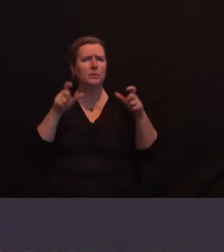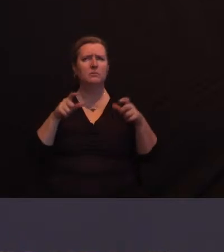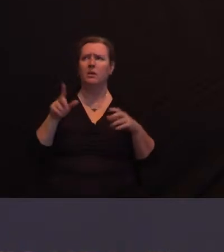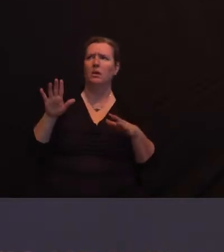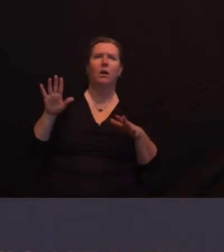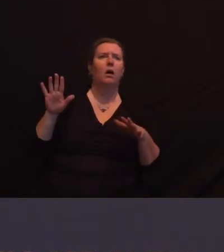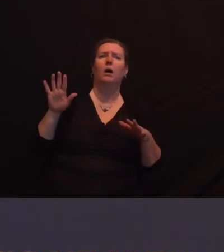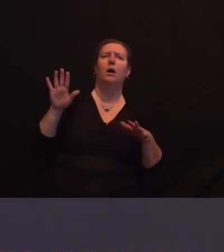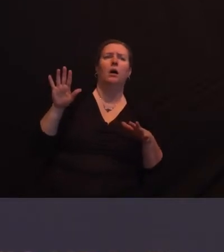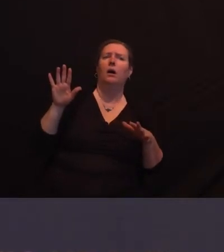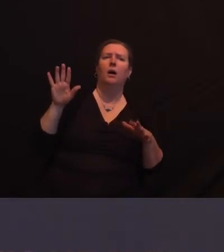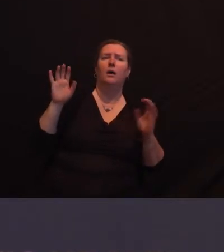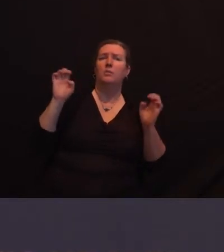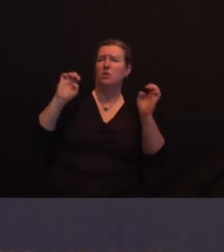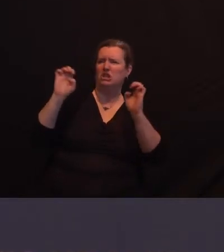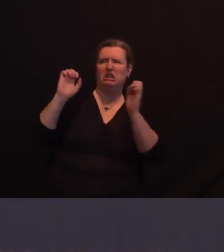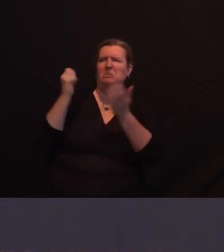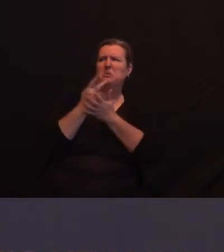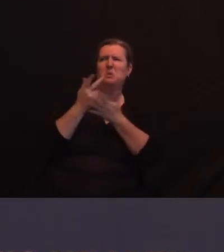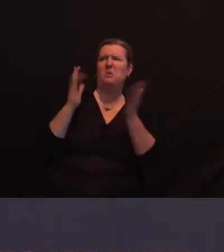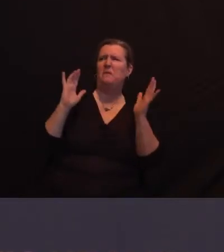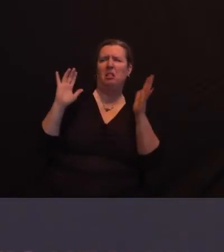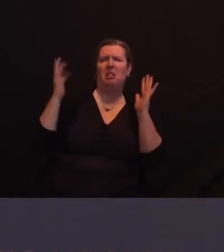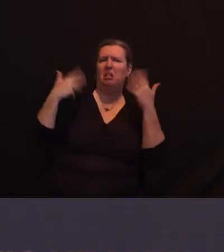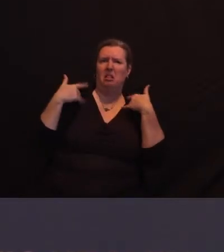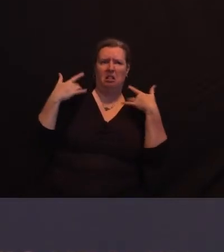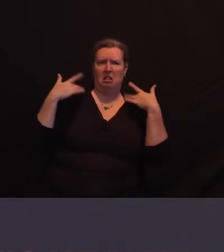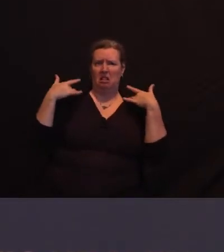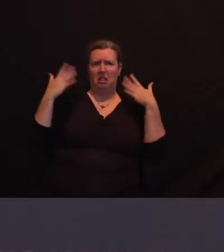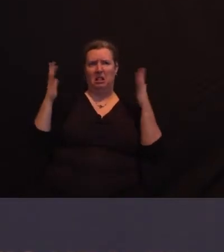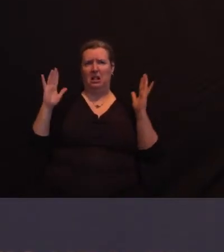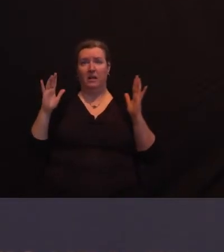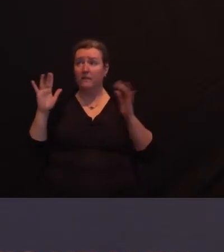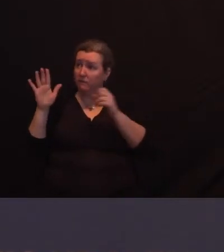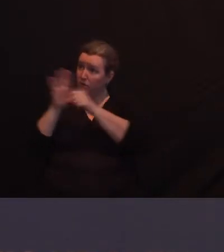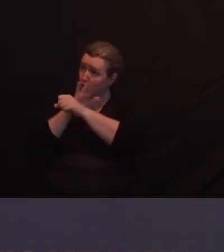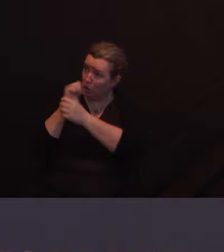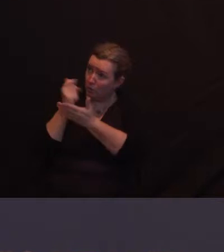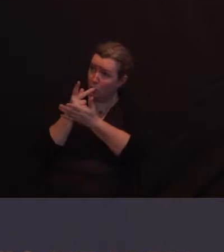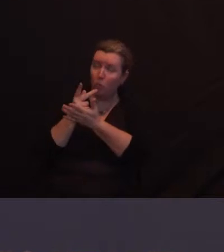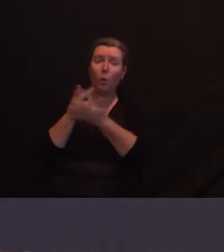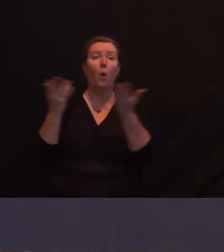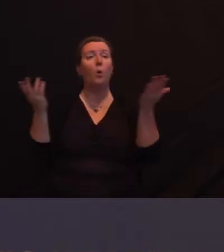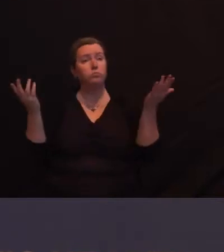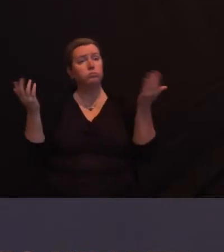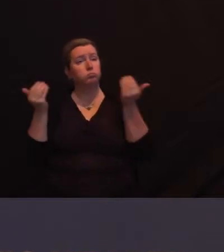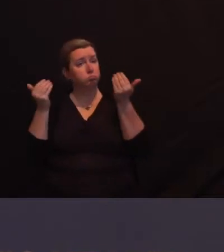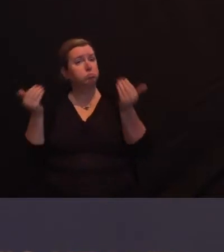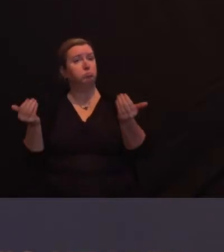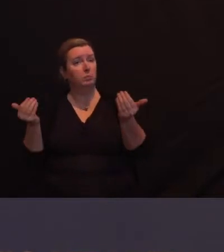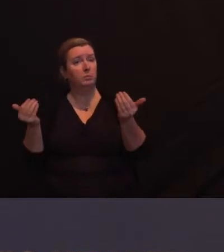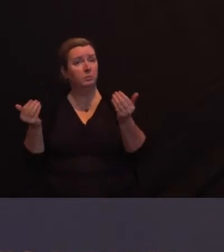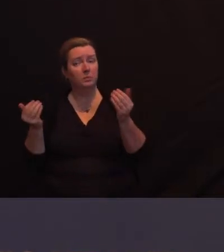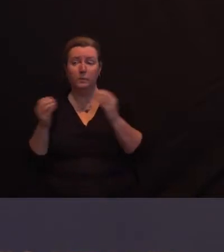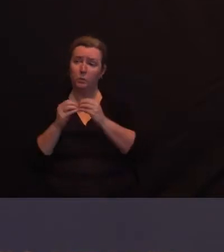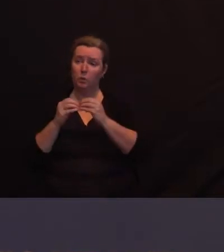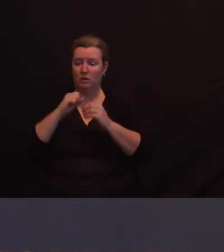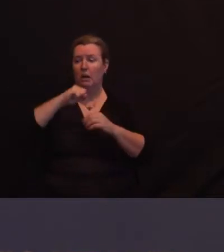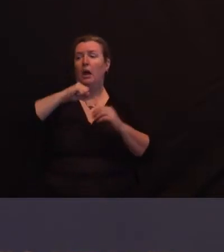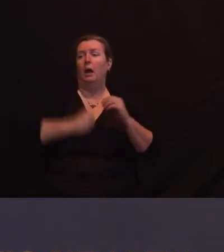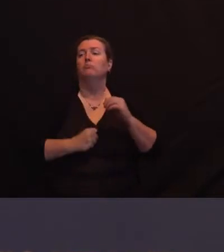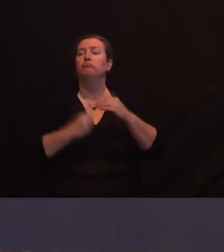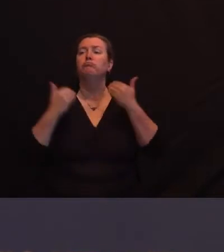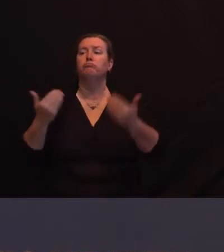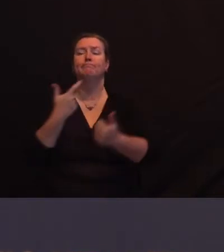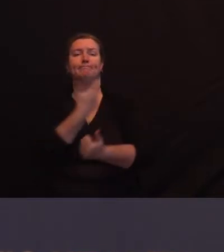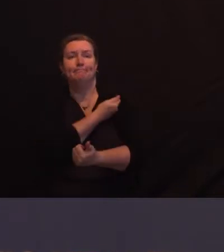bumps up. There's a certain part of the population that have been holding off. We hope that bumps up folks stepping up and getting vaccinated. Do I